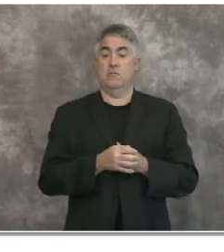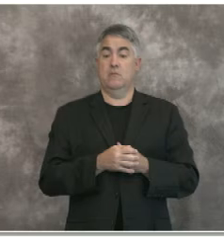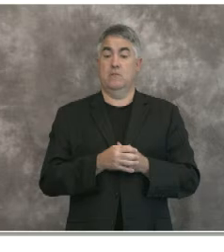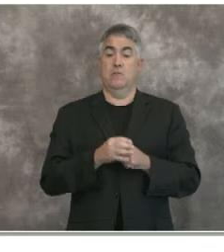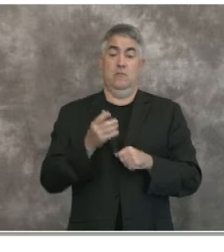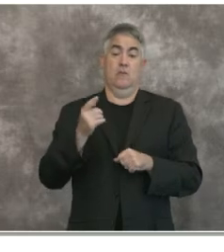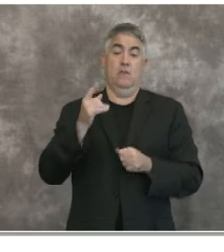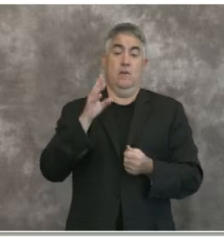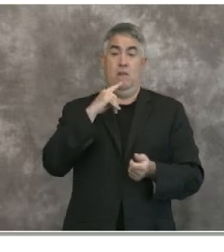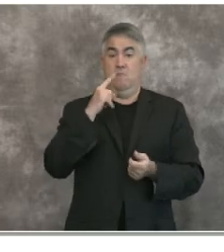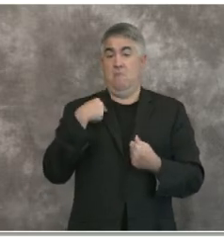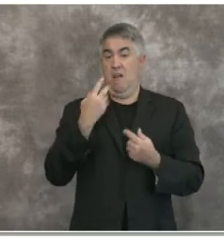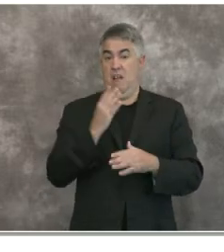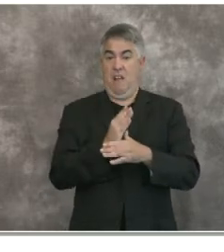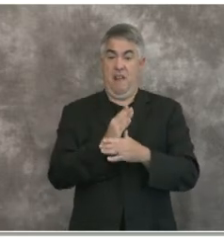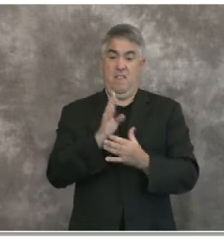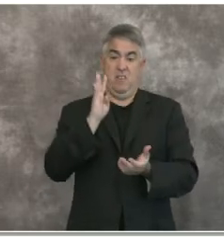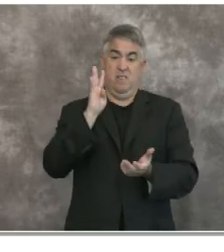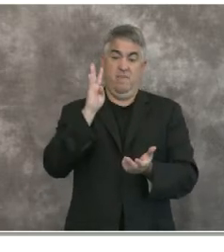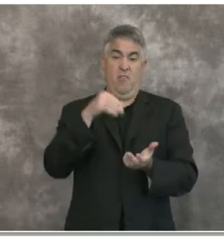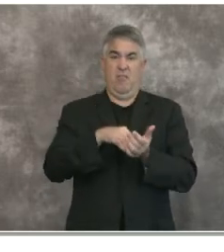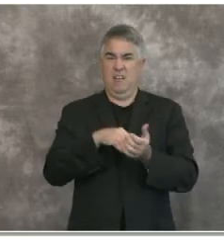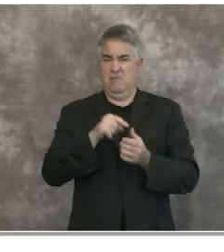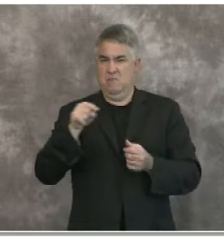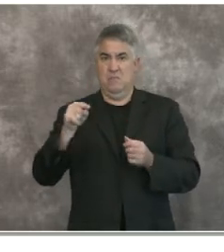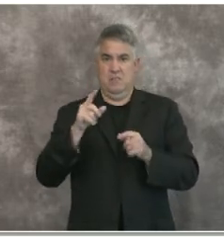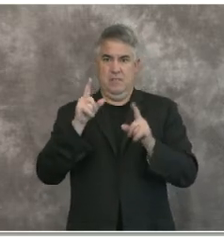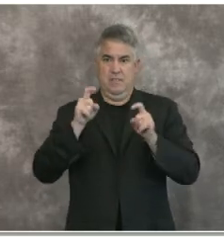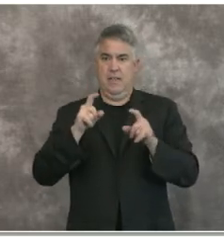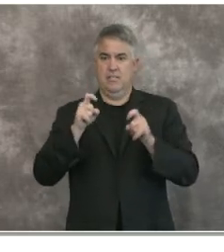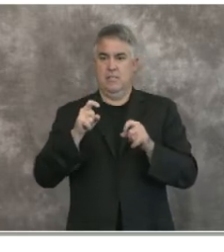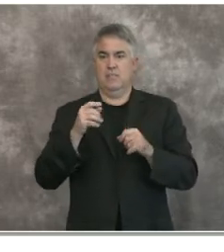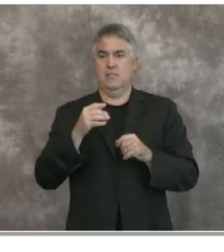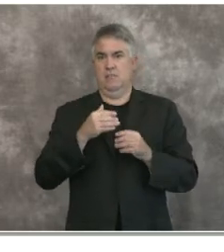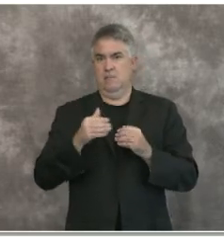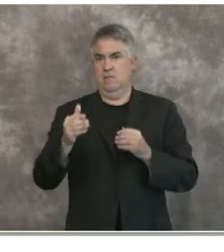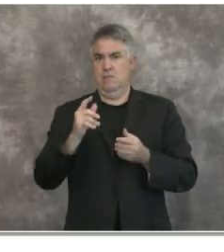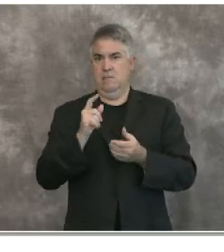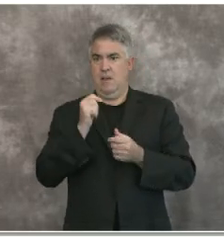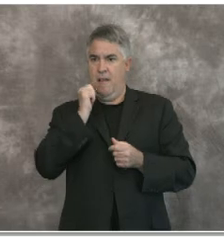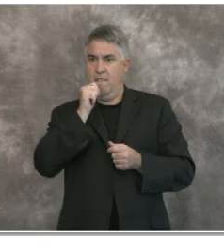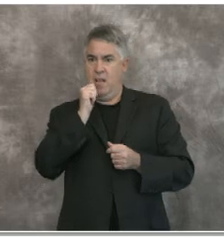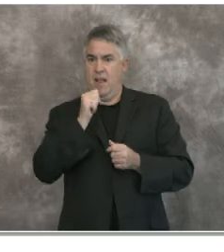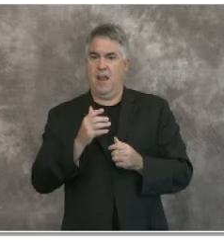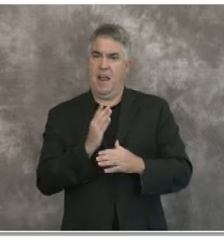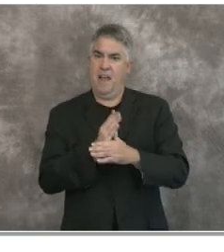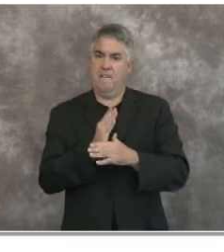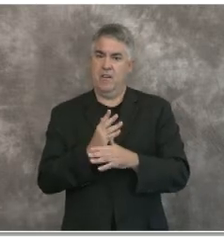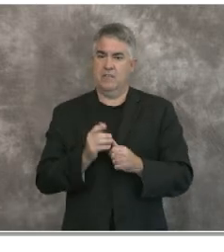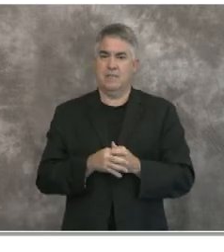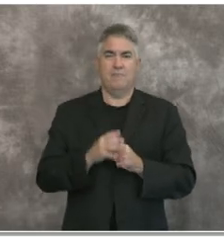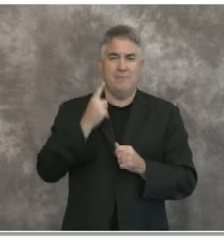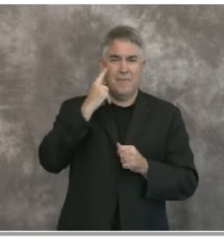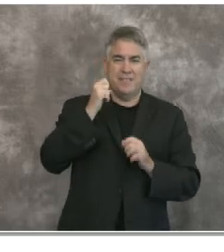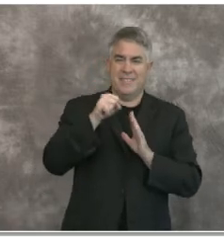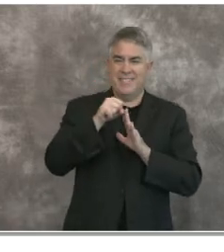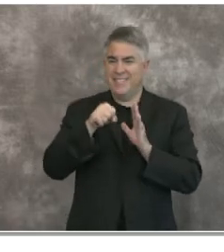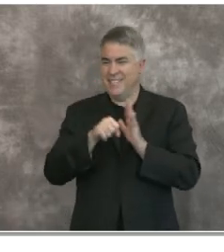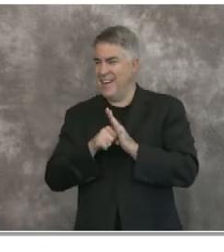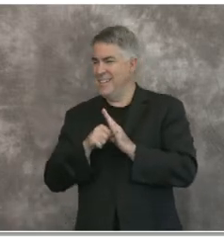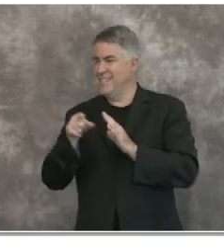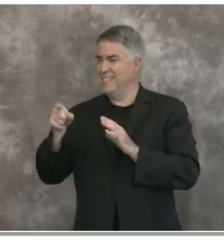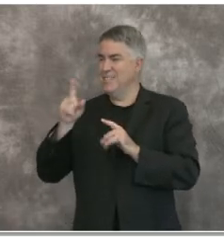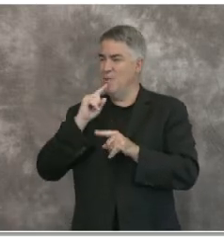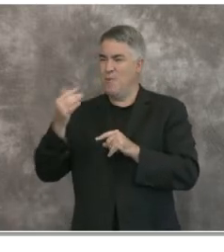at 4,345. And we have some challenges with the state test reporting system, and so we're working through a number of those,